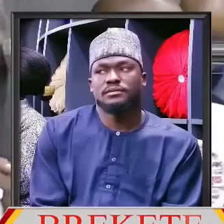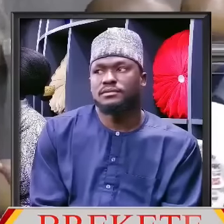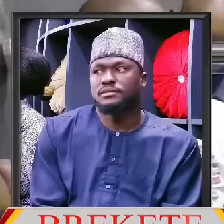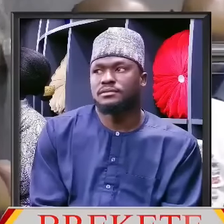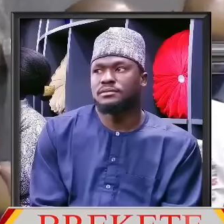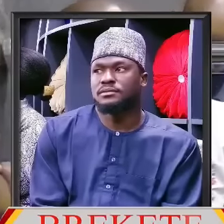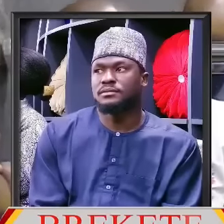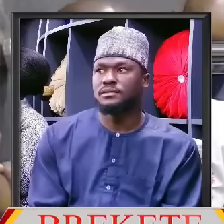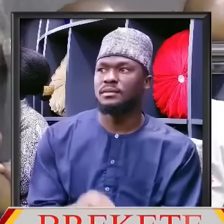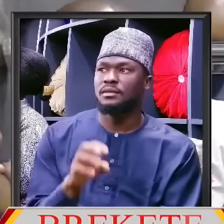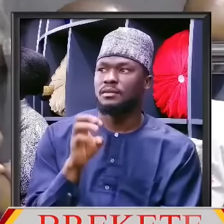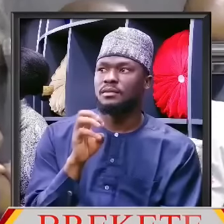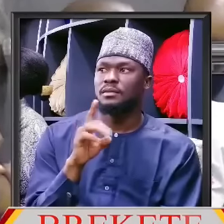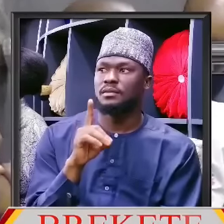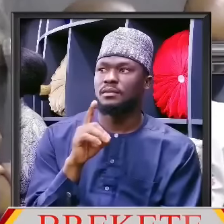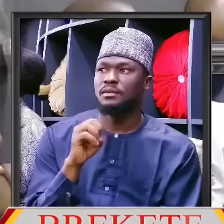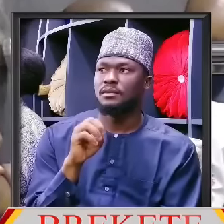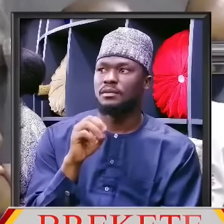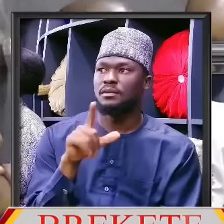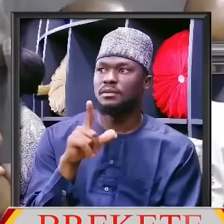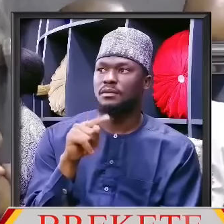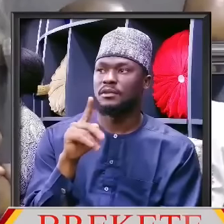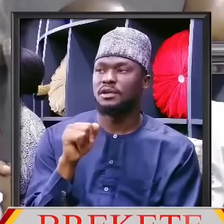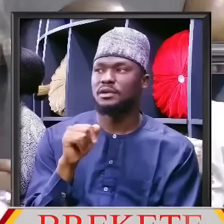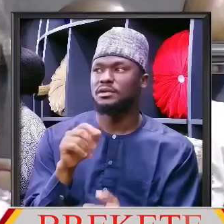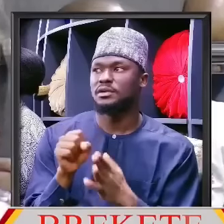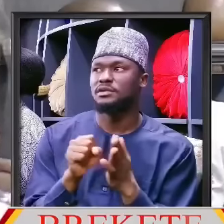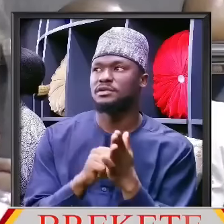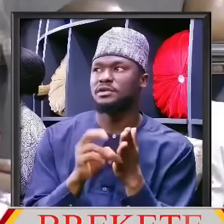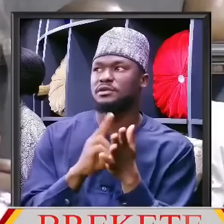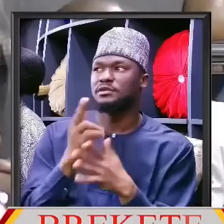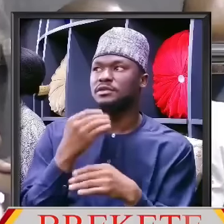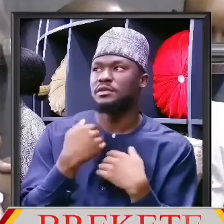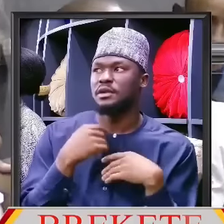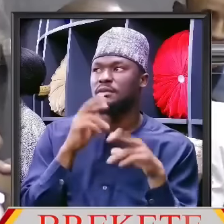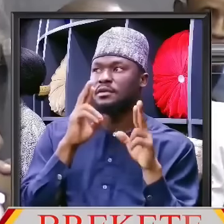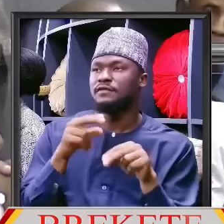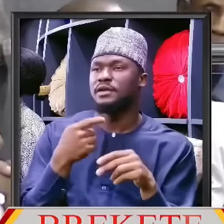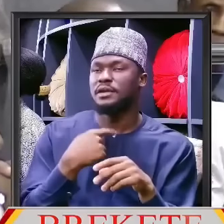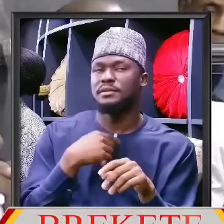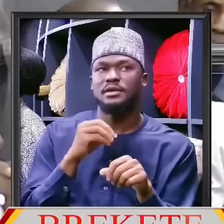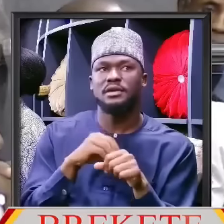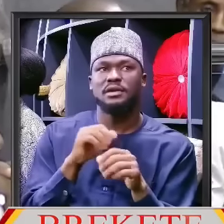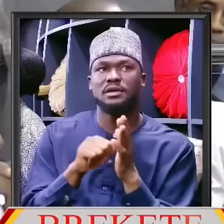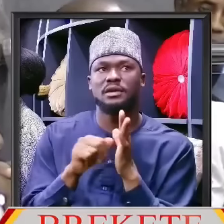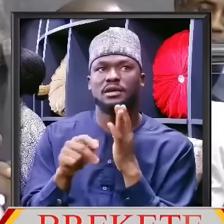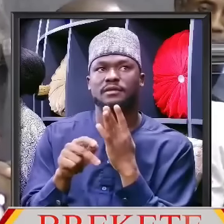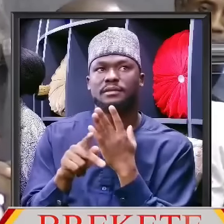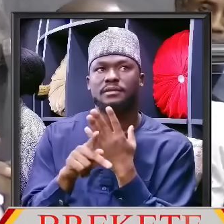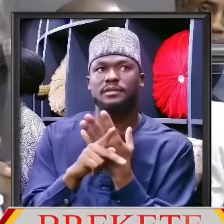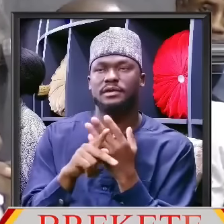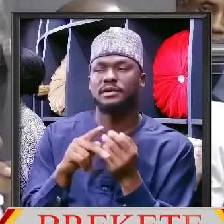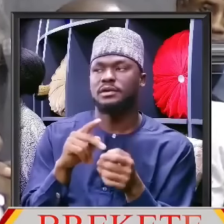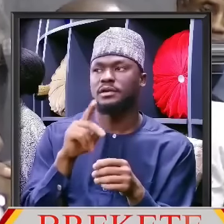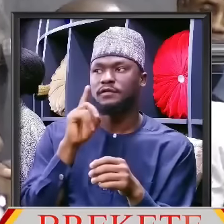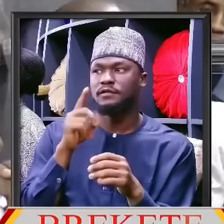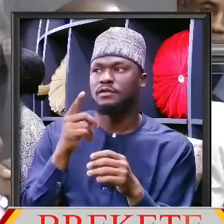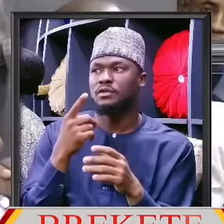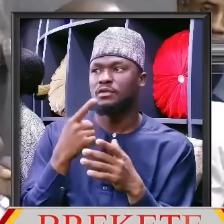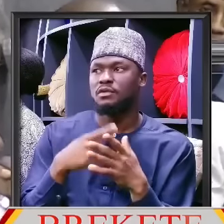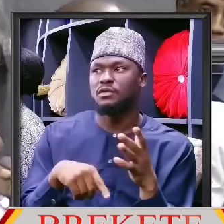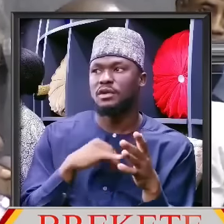University, as I told you, replied me on 8th of April 2024 for memo when I signed,